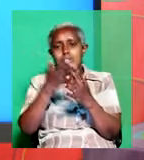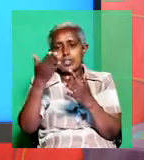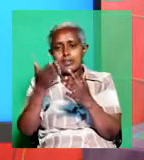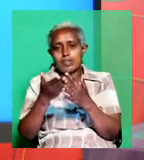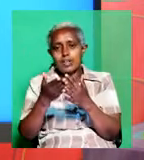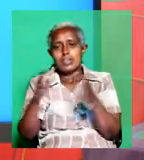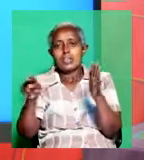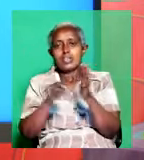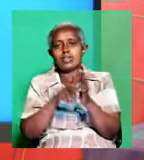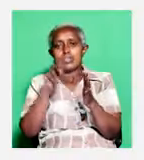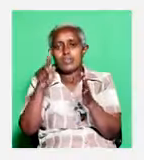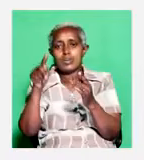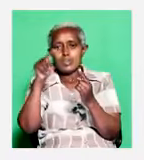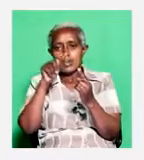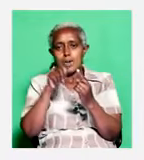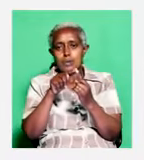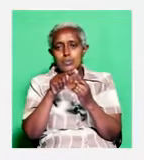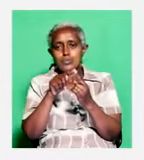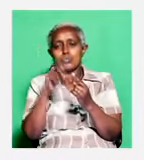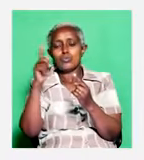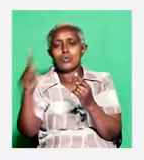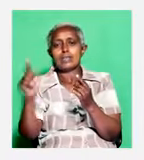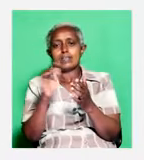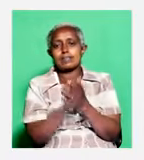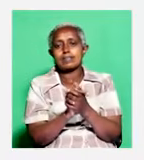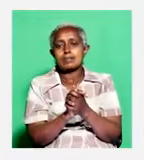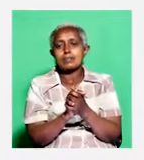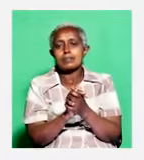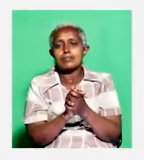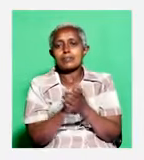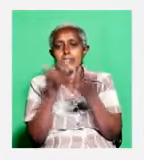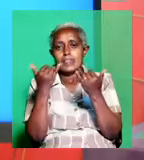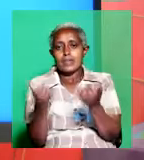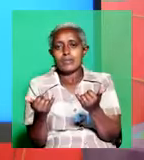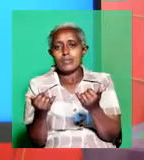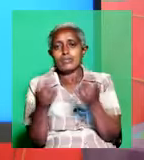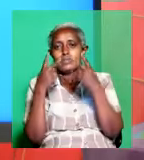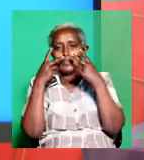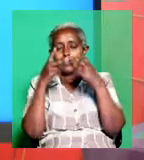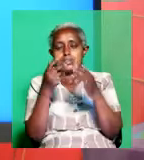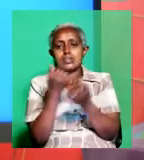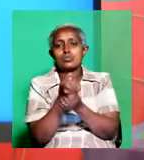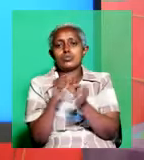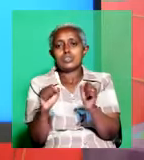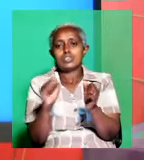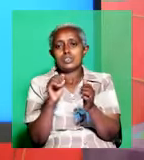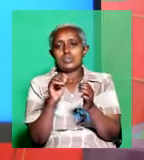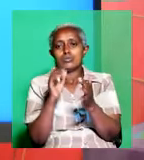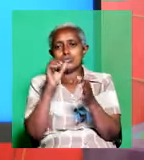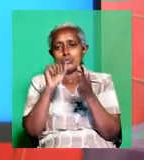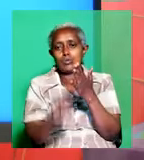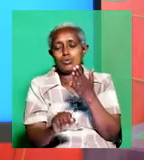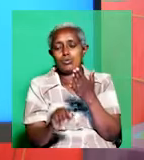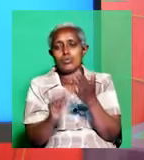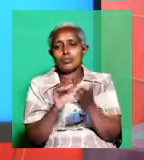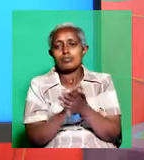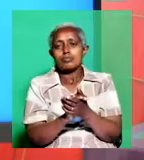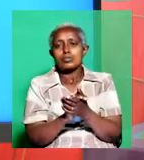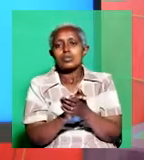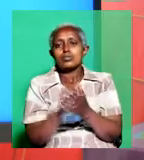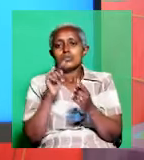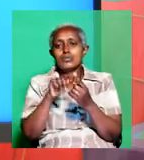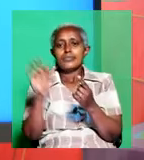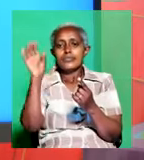interval -1 up to 1. Now let's see the solution. So